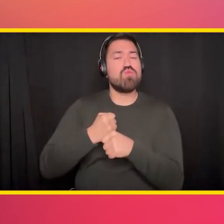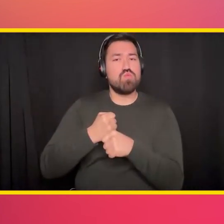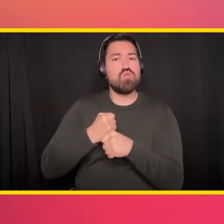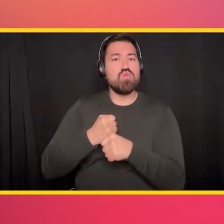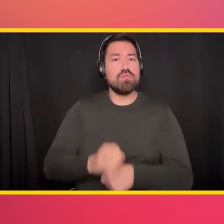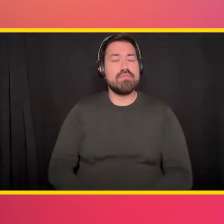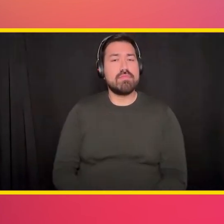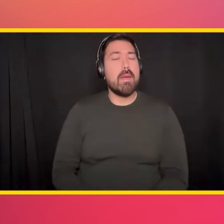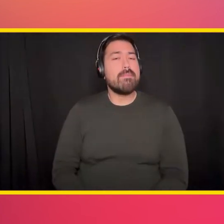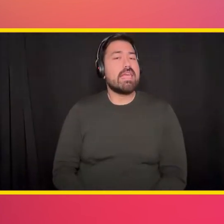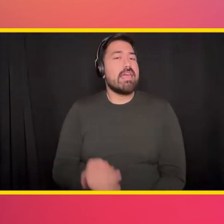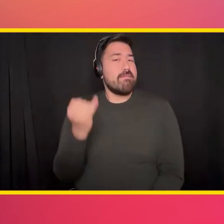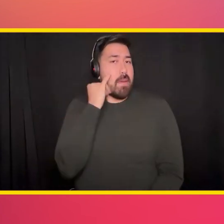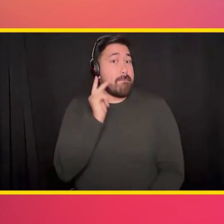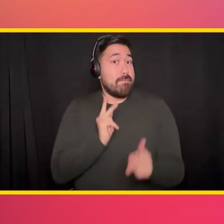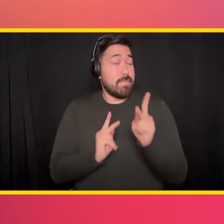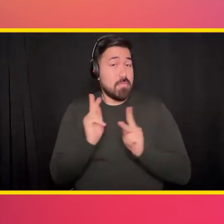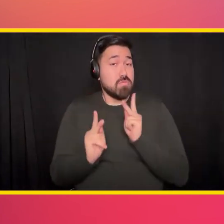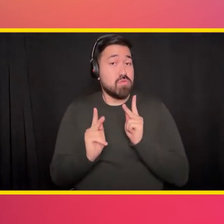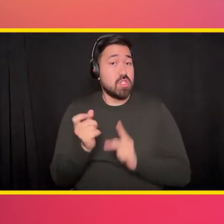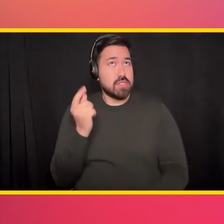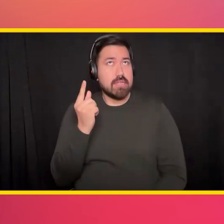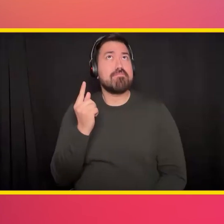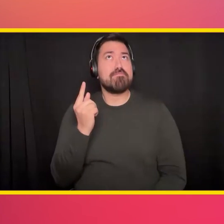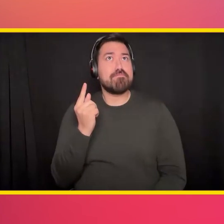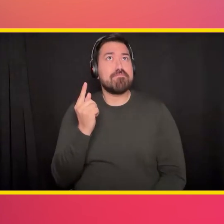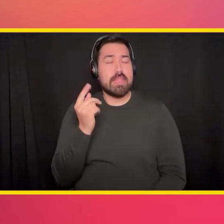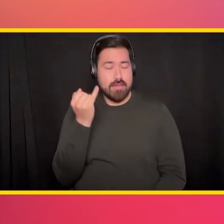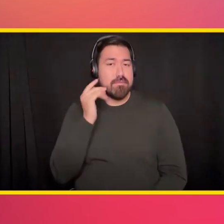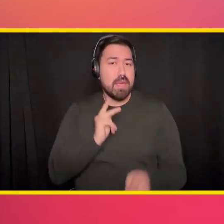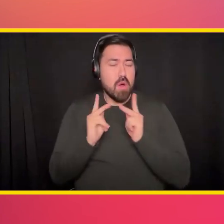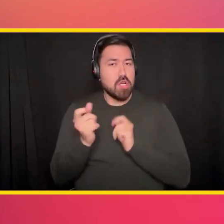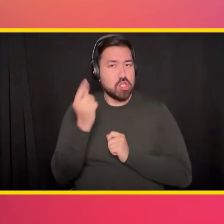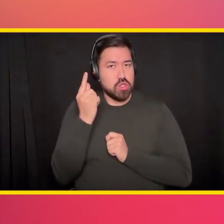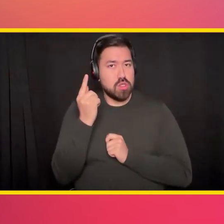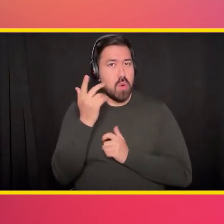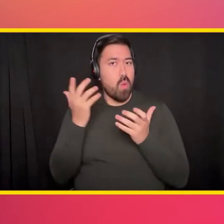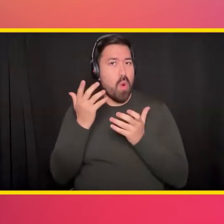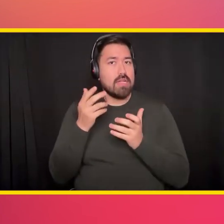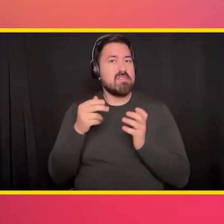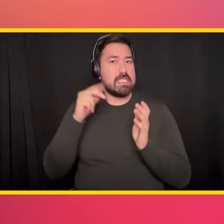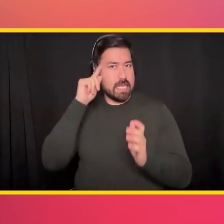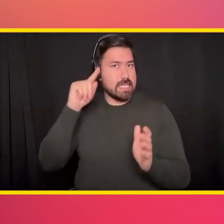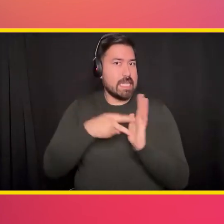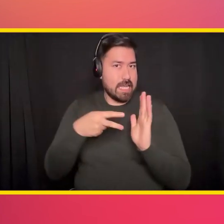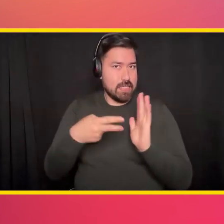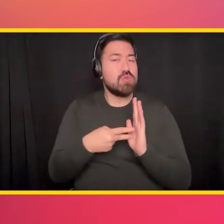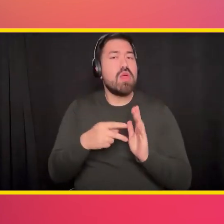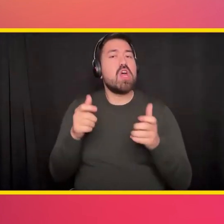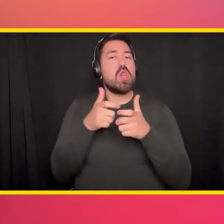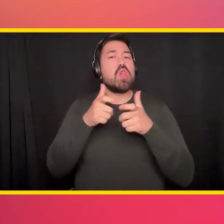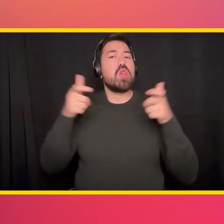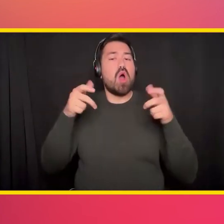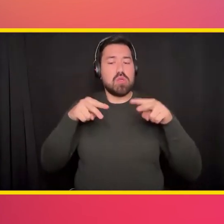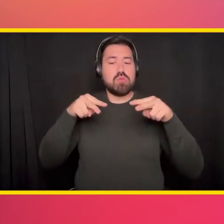And I think if people I think of I think if people understood that, I think the large kind of